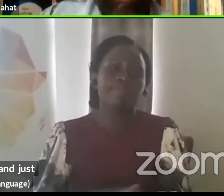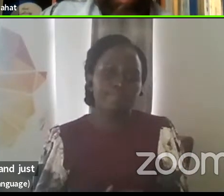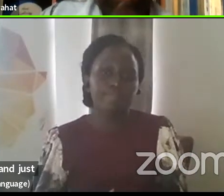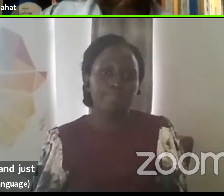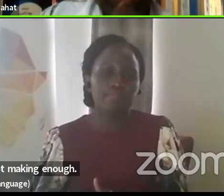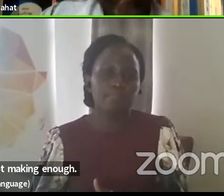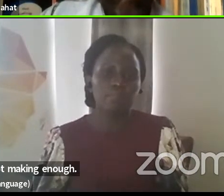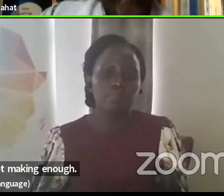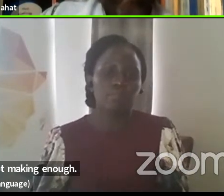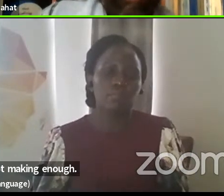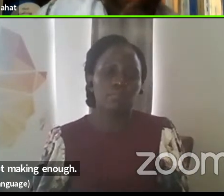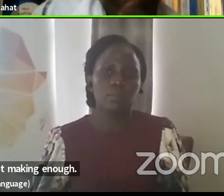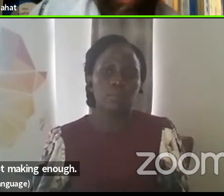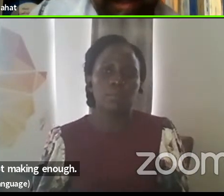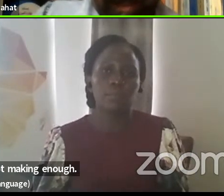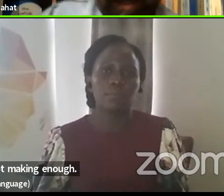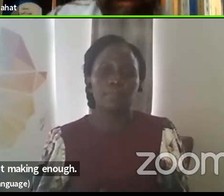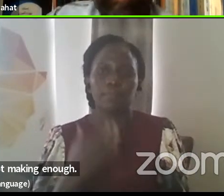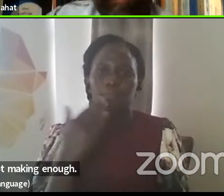Thanks, Yos, for